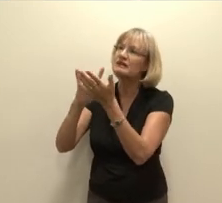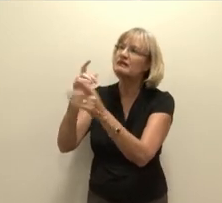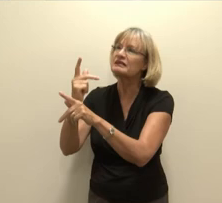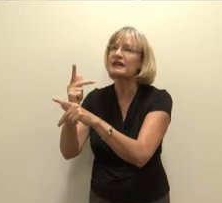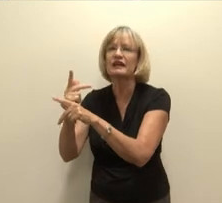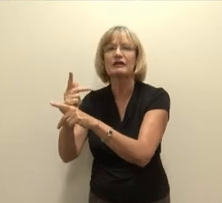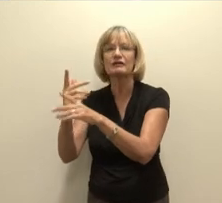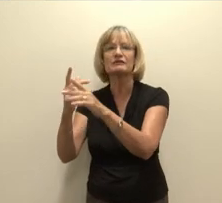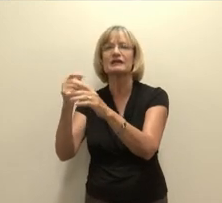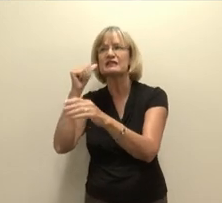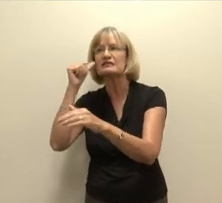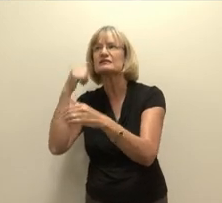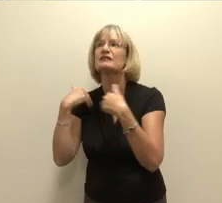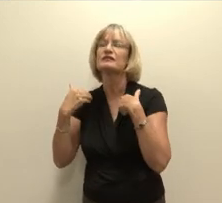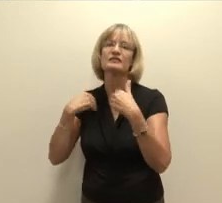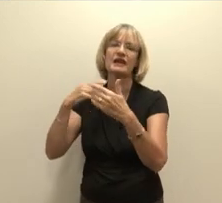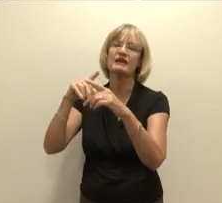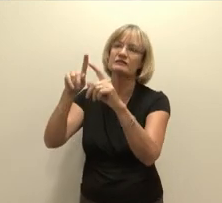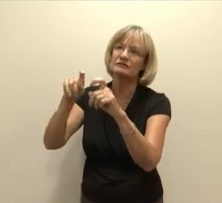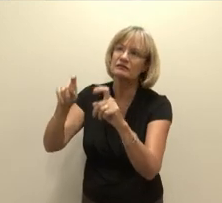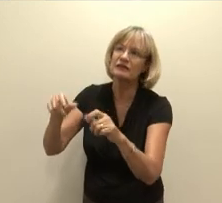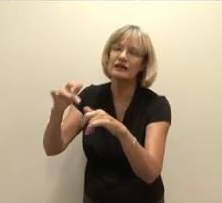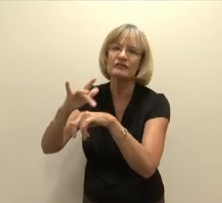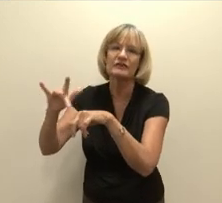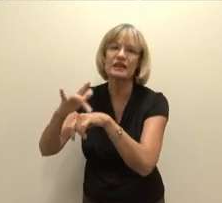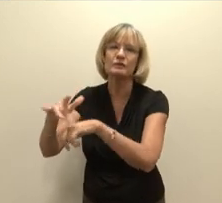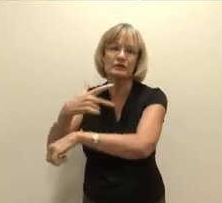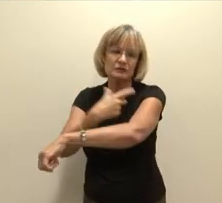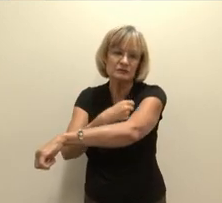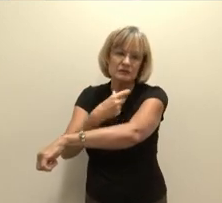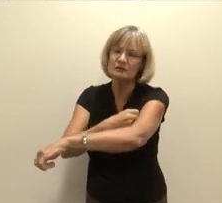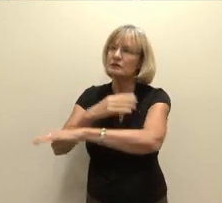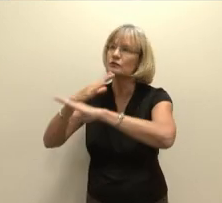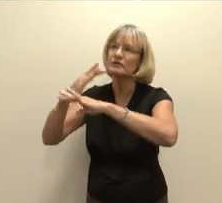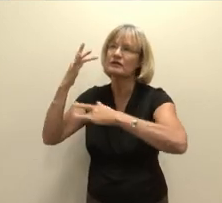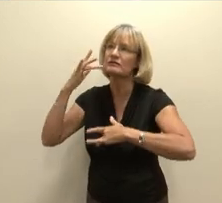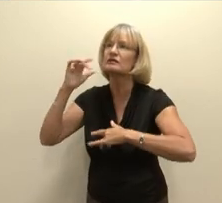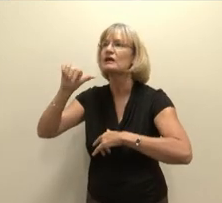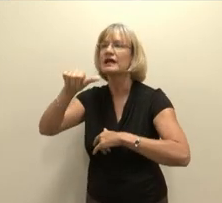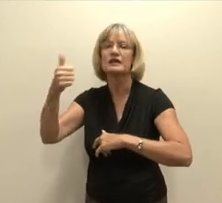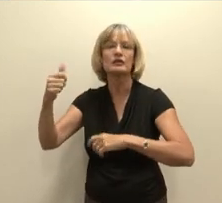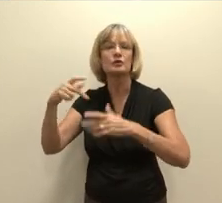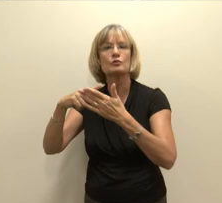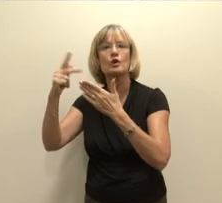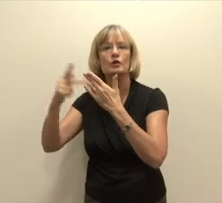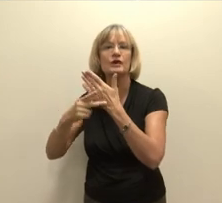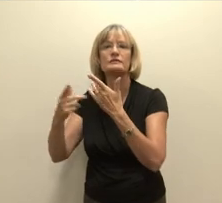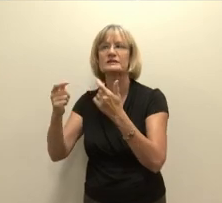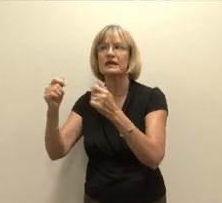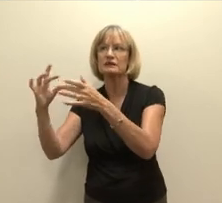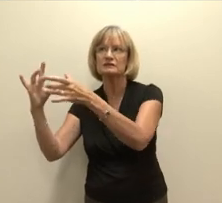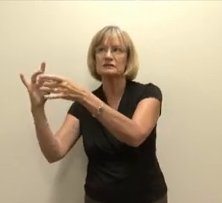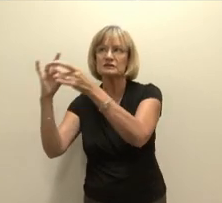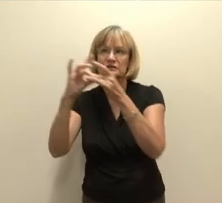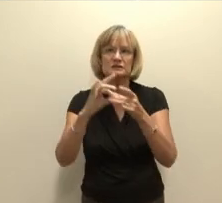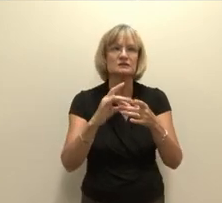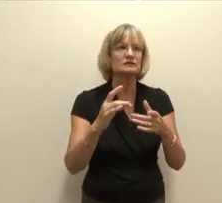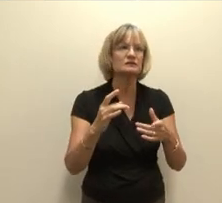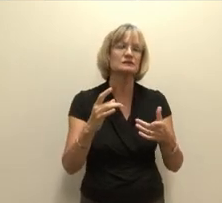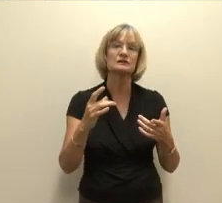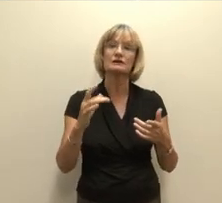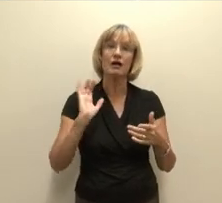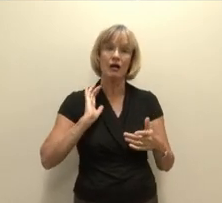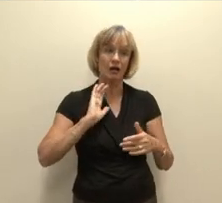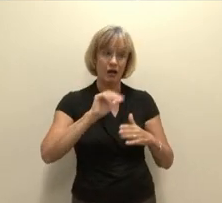vision care. There are a lot of screenings available, immunizations, other forms of support, opportunities to tie into insurance. All of